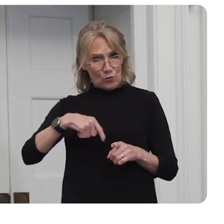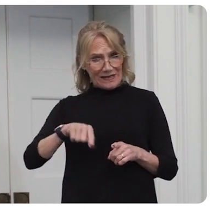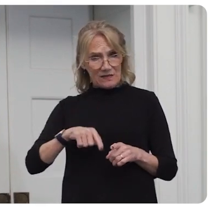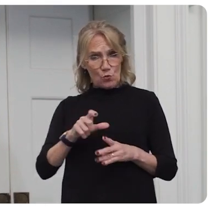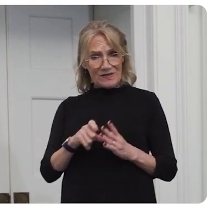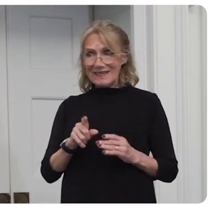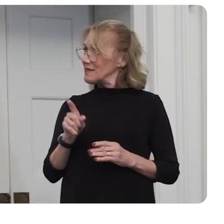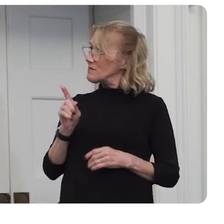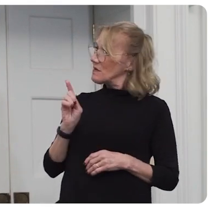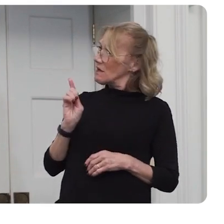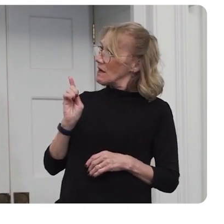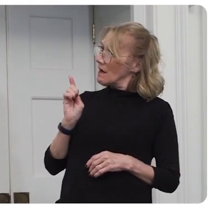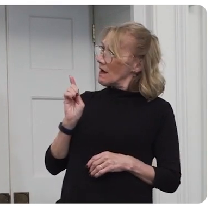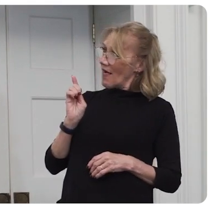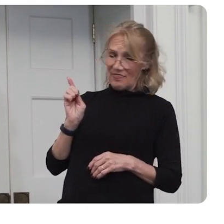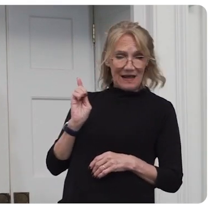that.